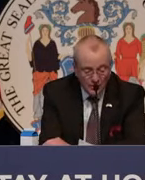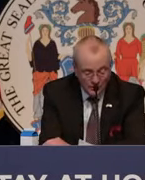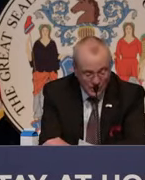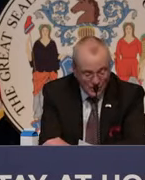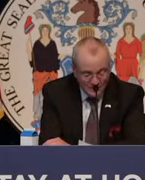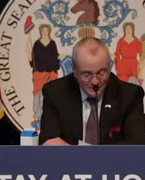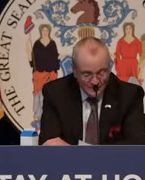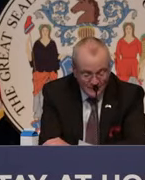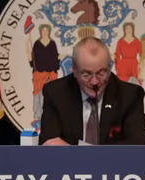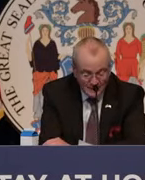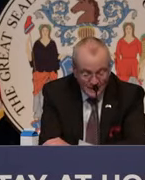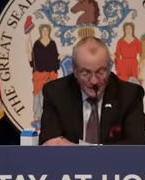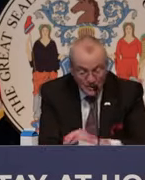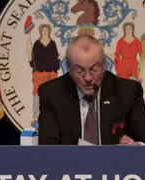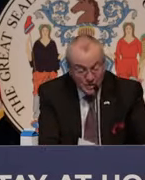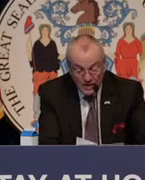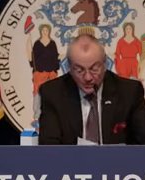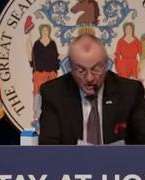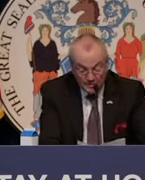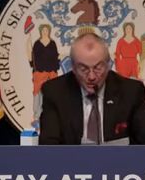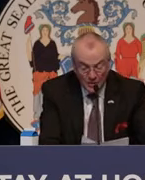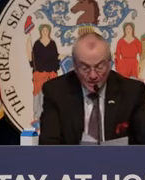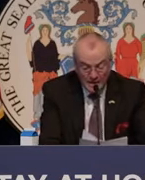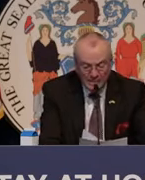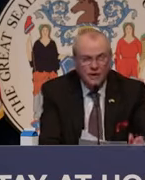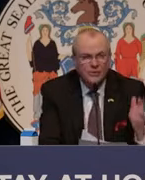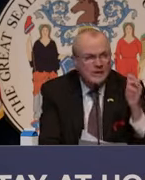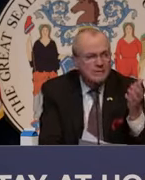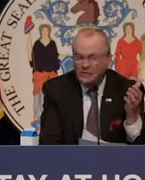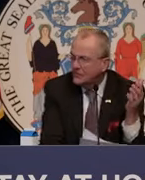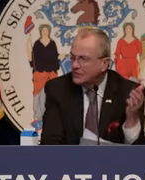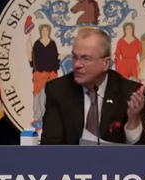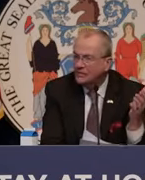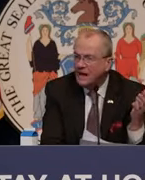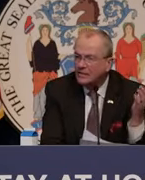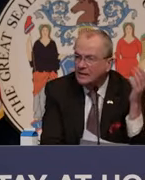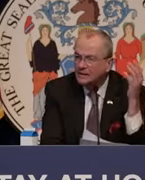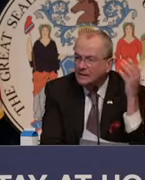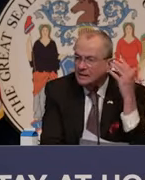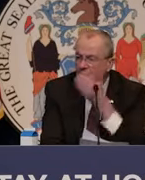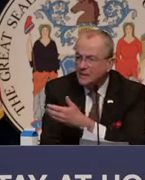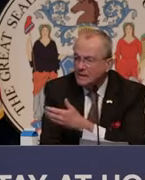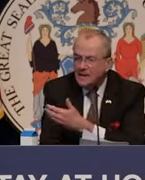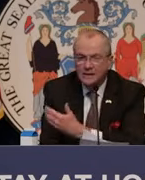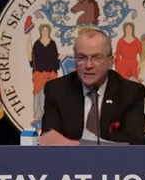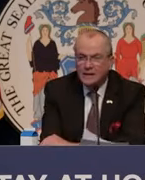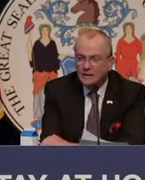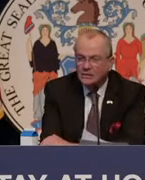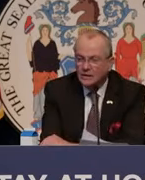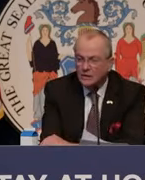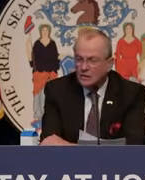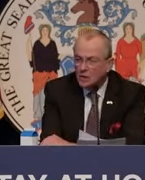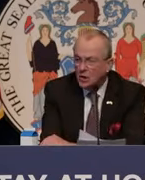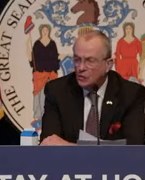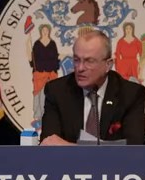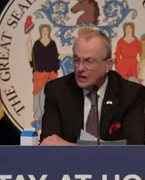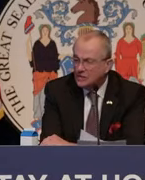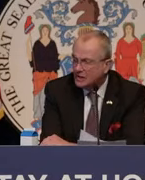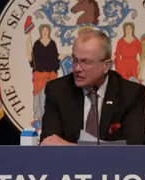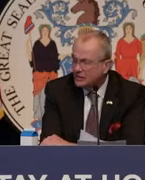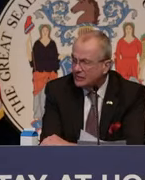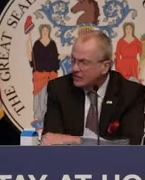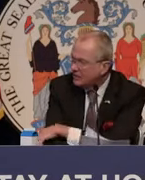make all of this work. Switching gears, a couple of quick items. I think I may have said this on Saturday. Judy and I and our colleagues had a good call